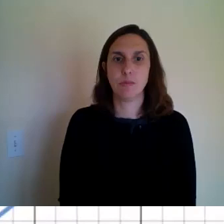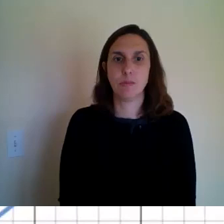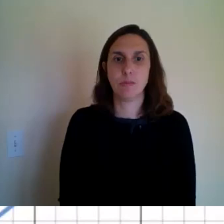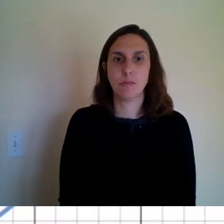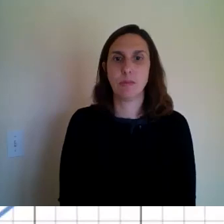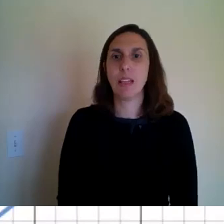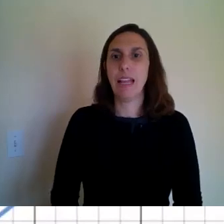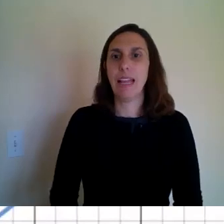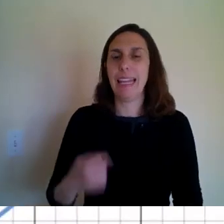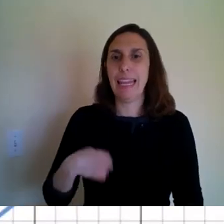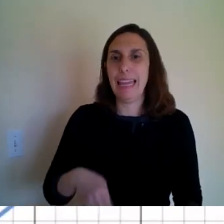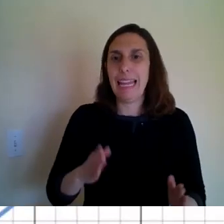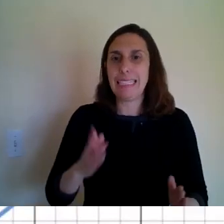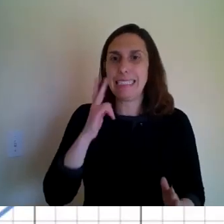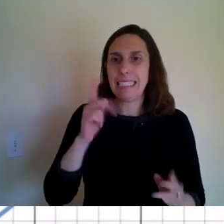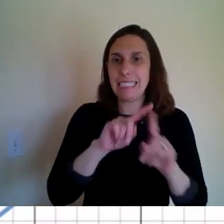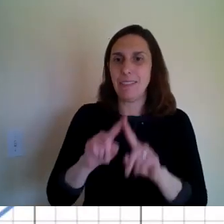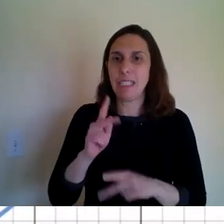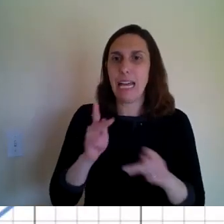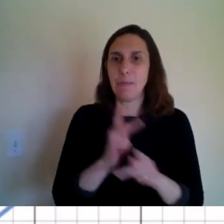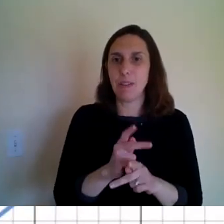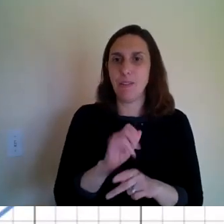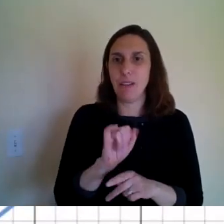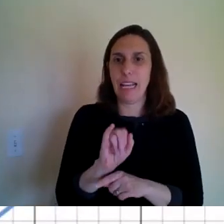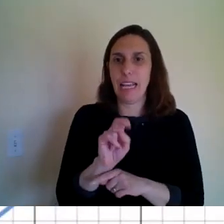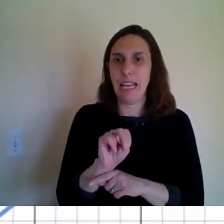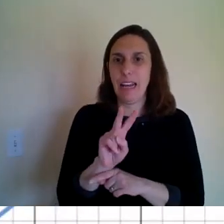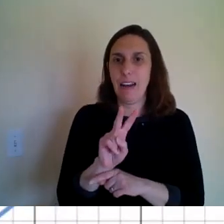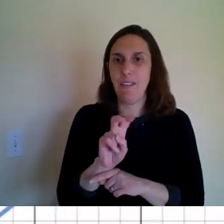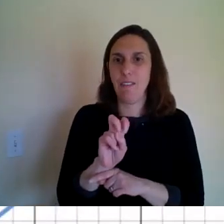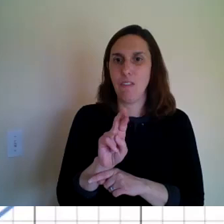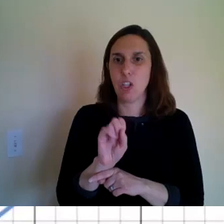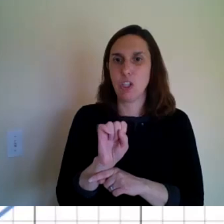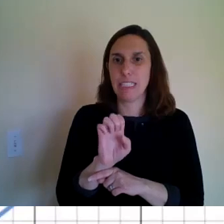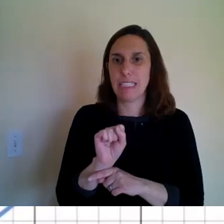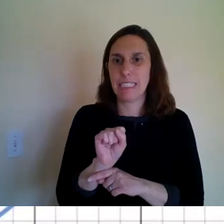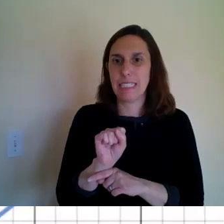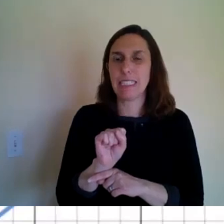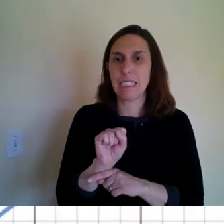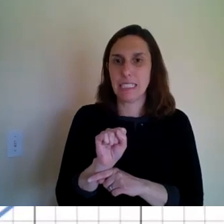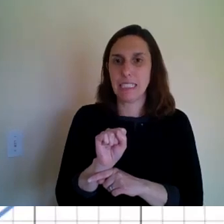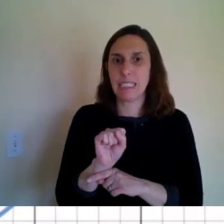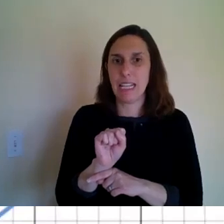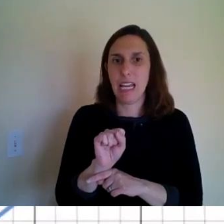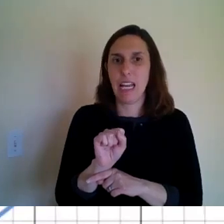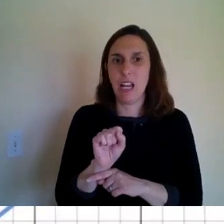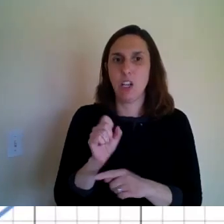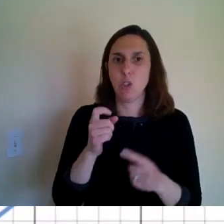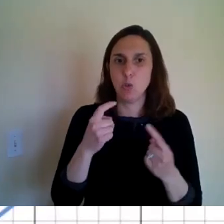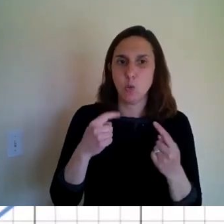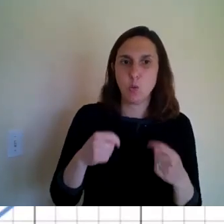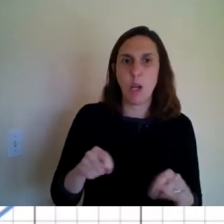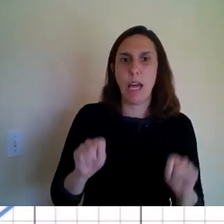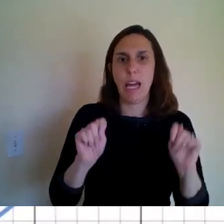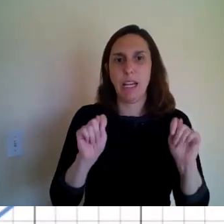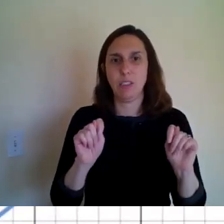of inverses and try to work our way through the different values